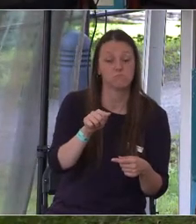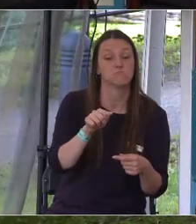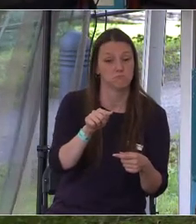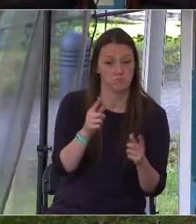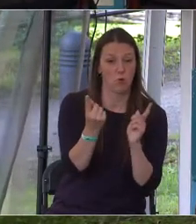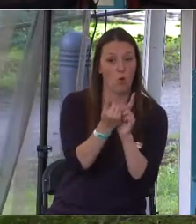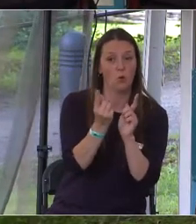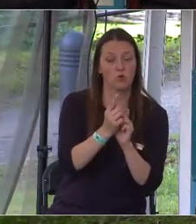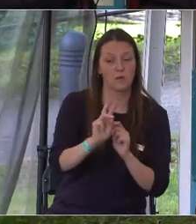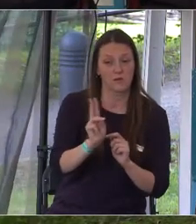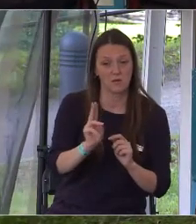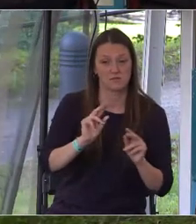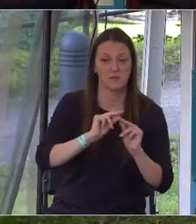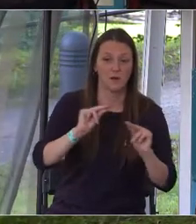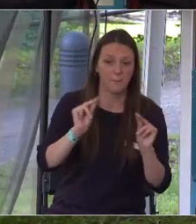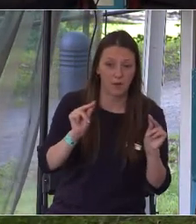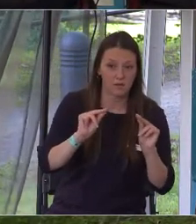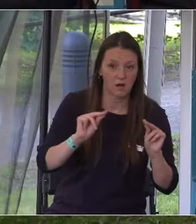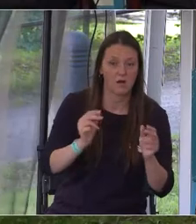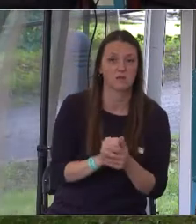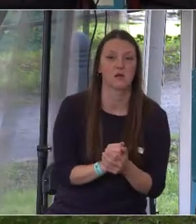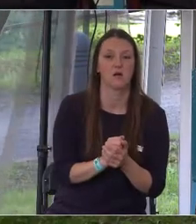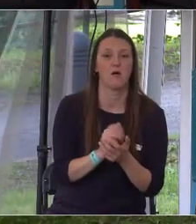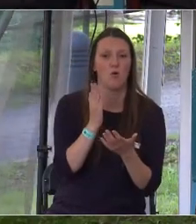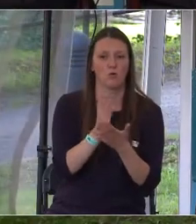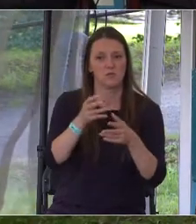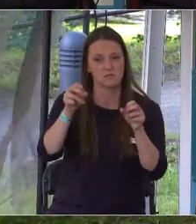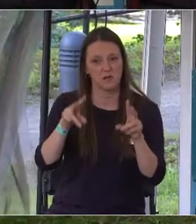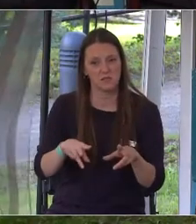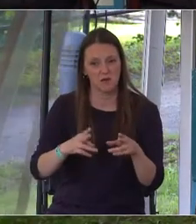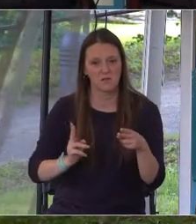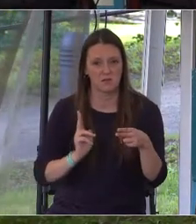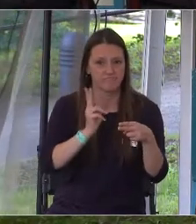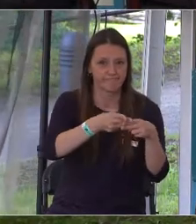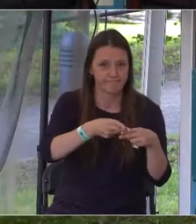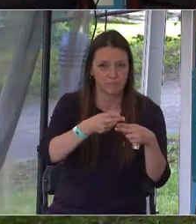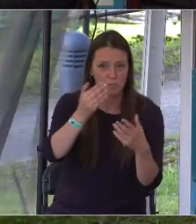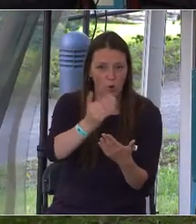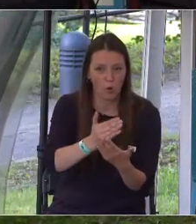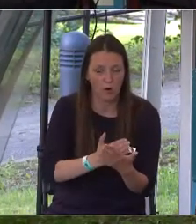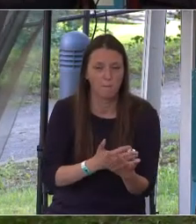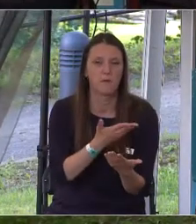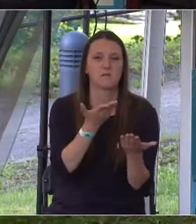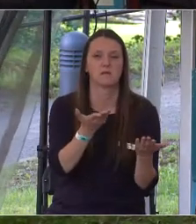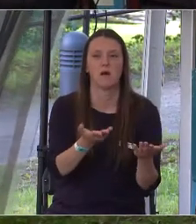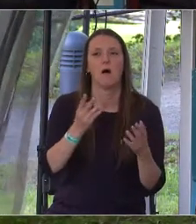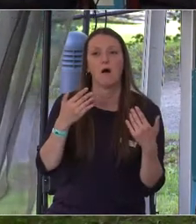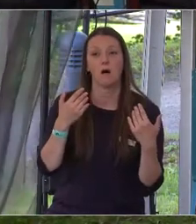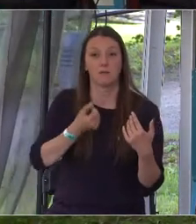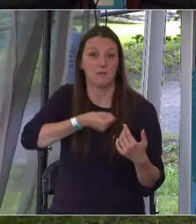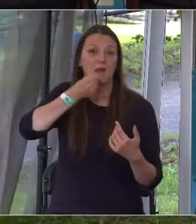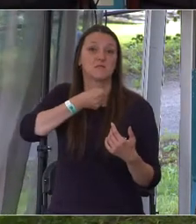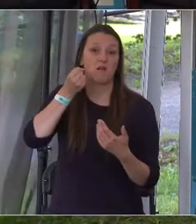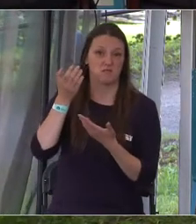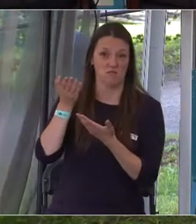there's school, there's people, there's intervention programs that can be united. What about adults? What is